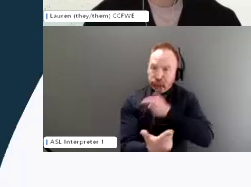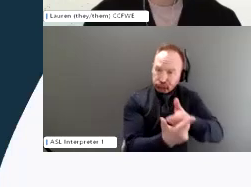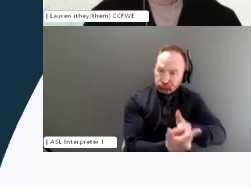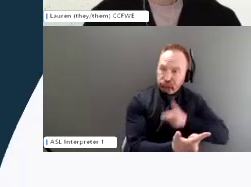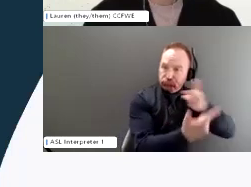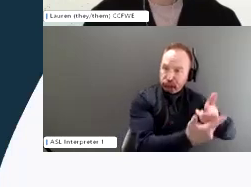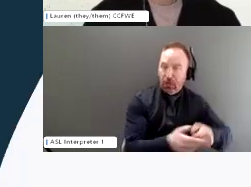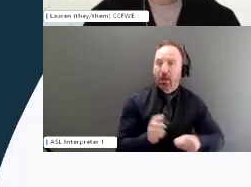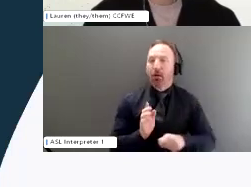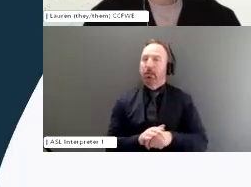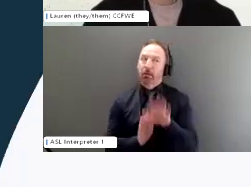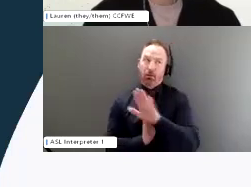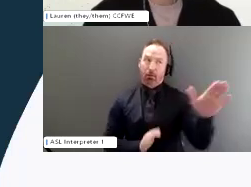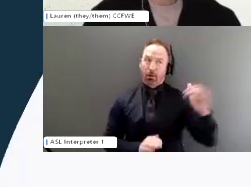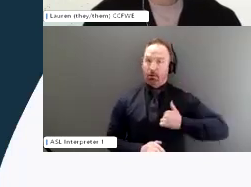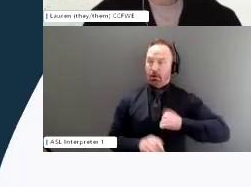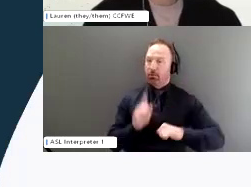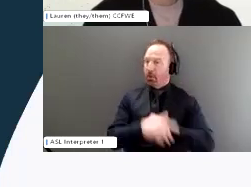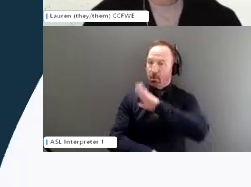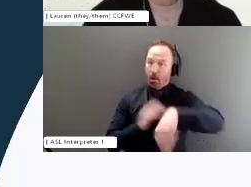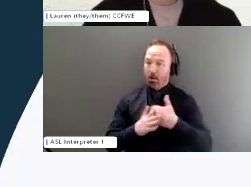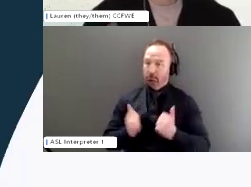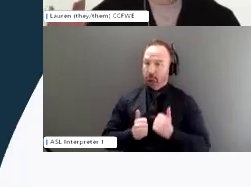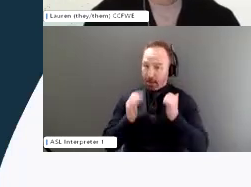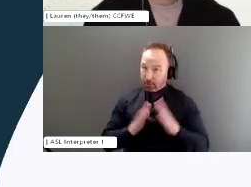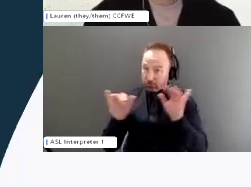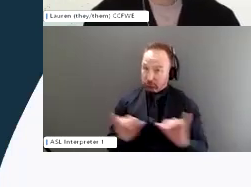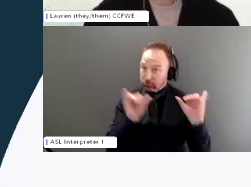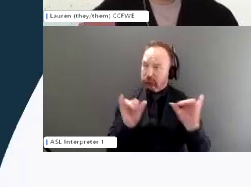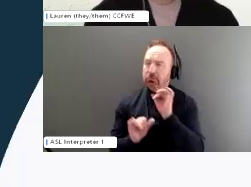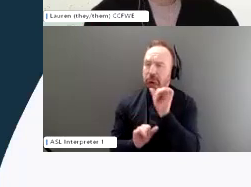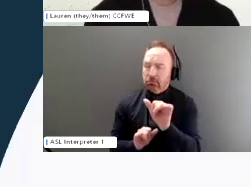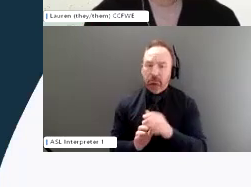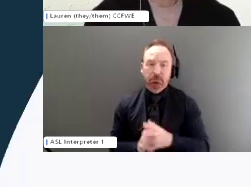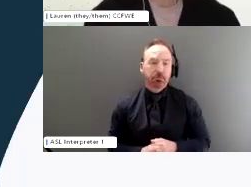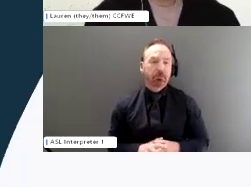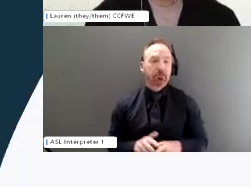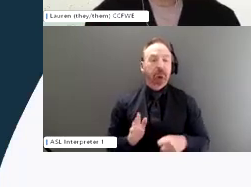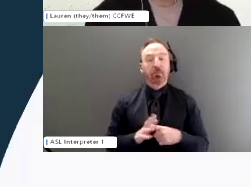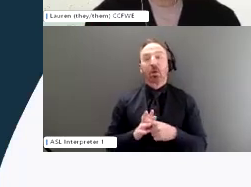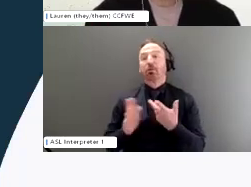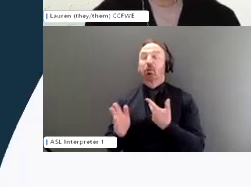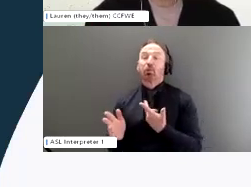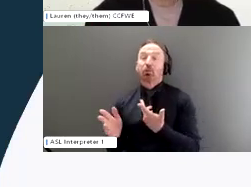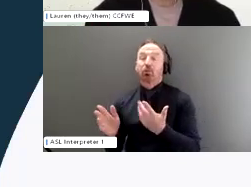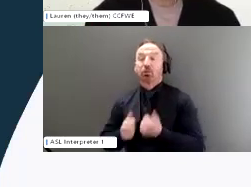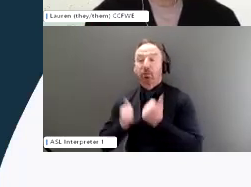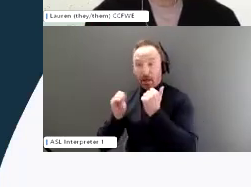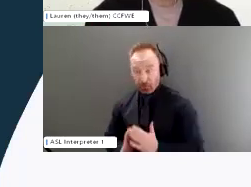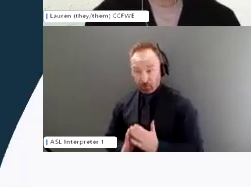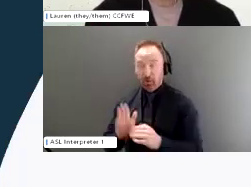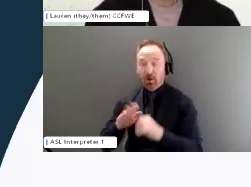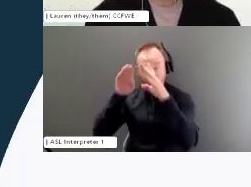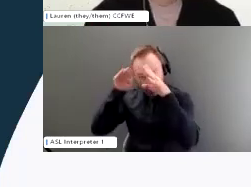So I just want to reiterate that using a survivor-centered and trauma-informed approach in safety